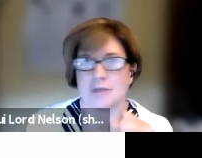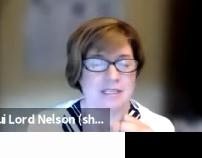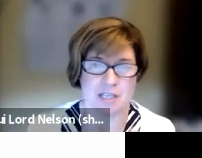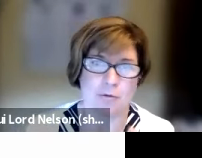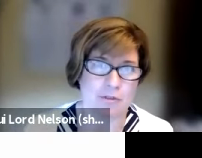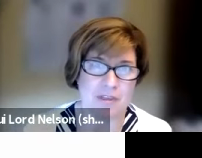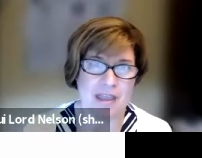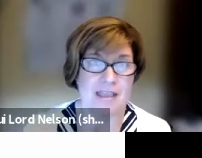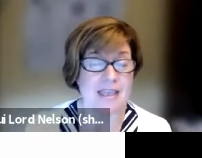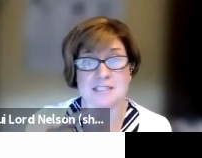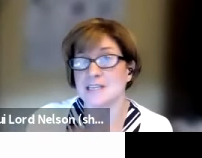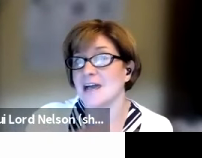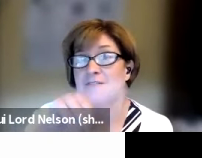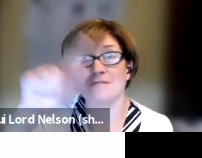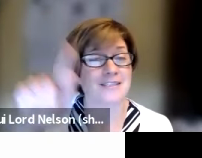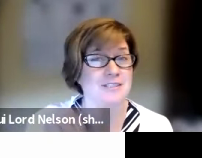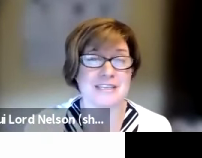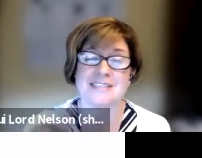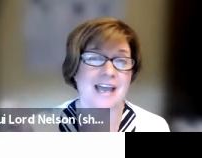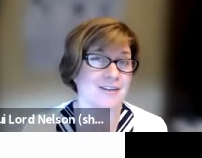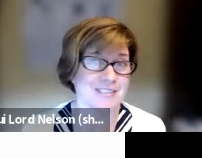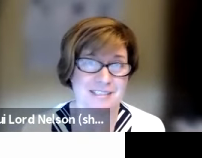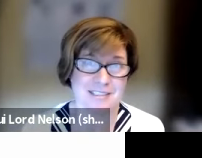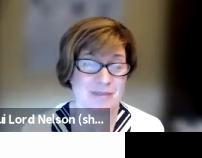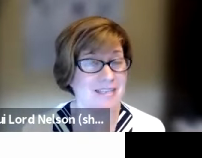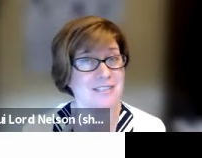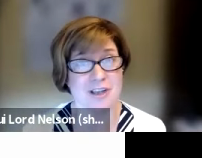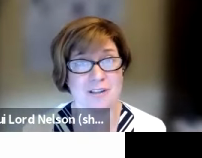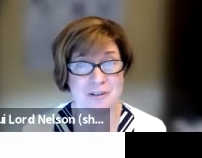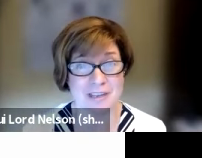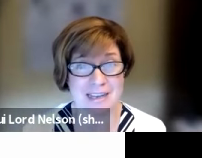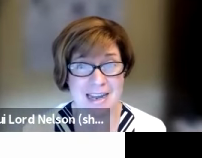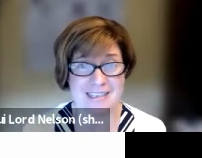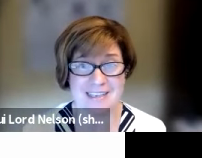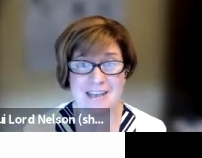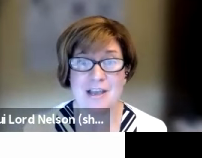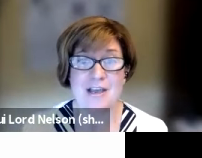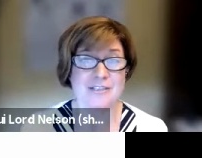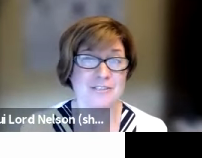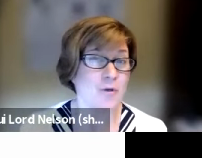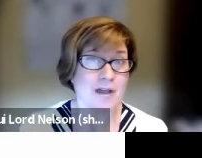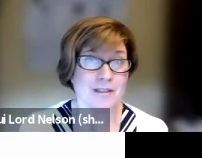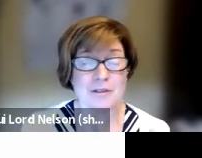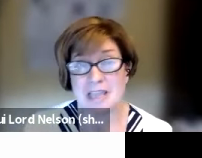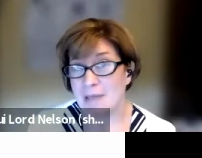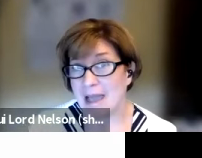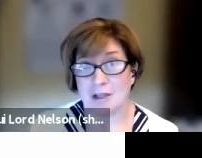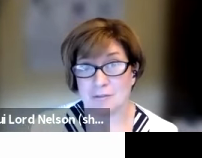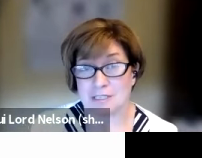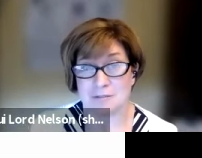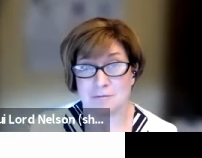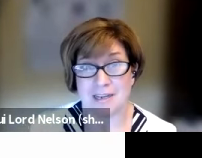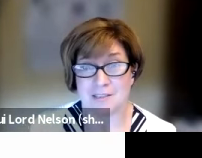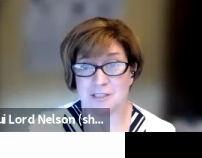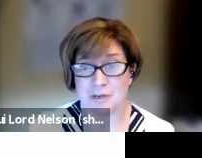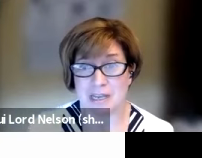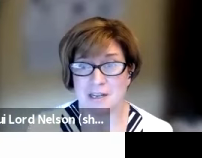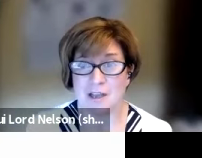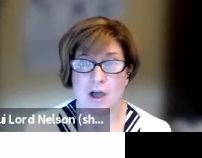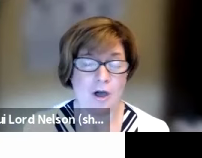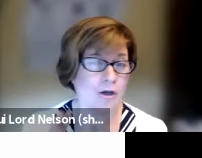just doing its own thing. It's going to affect the entire system because it's all interconnected. So looking back over to the right